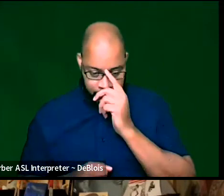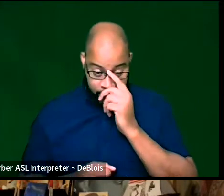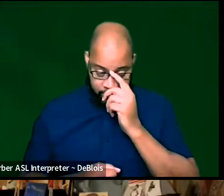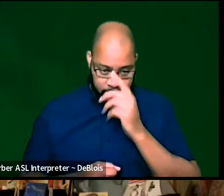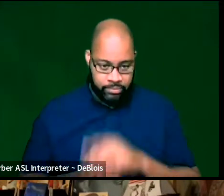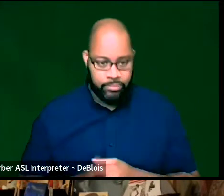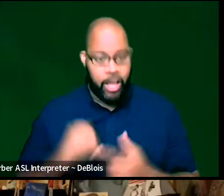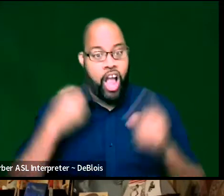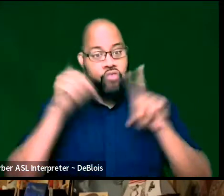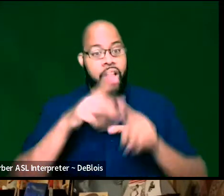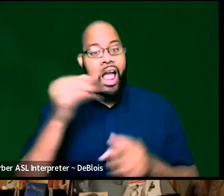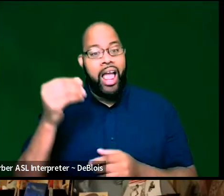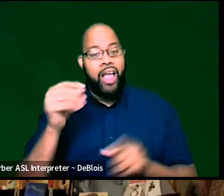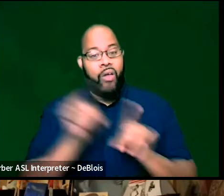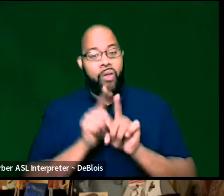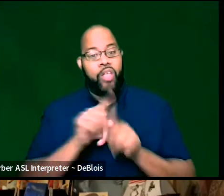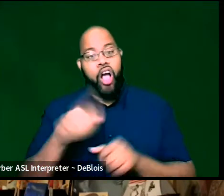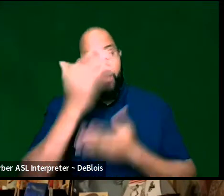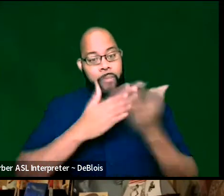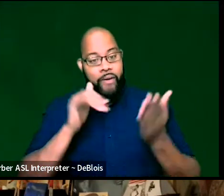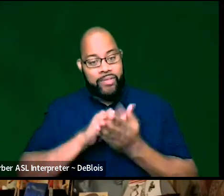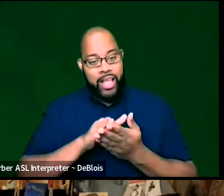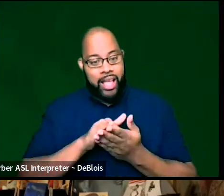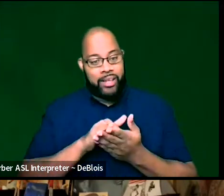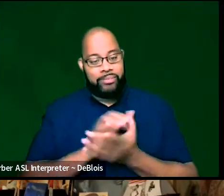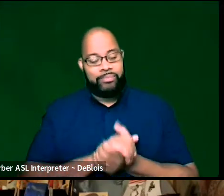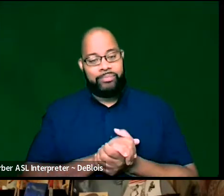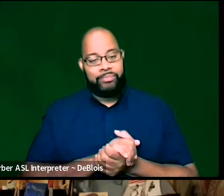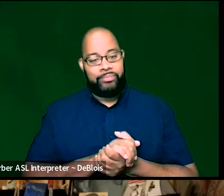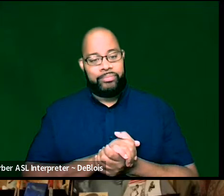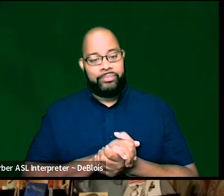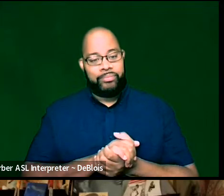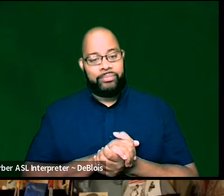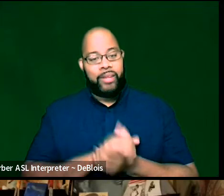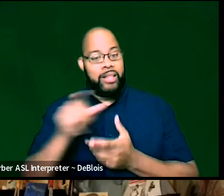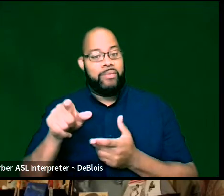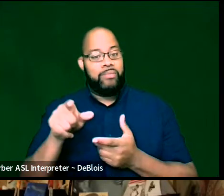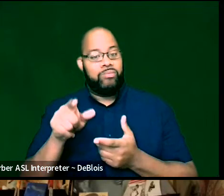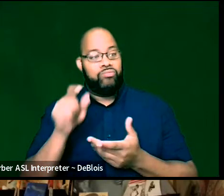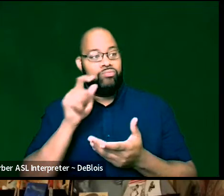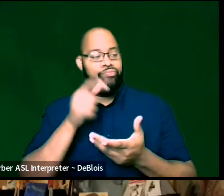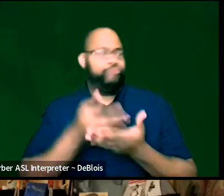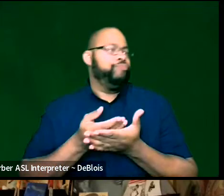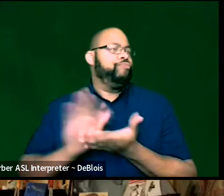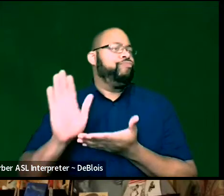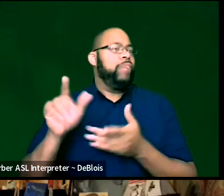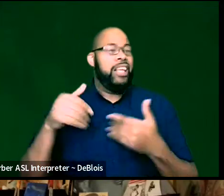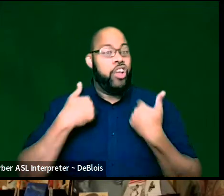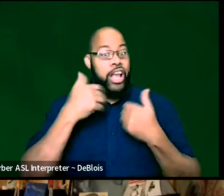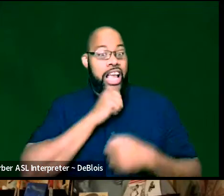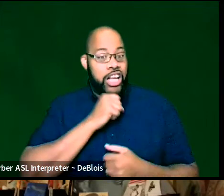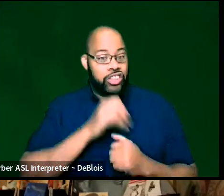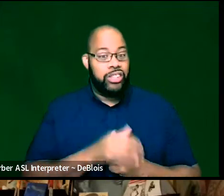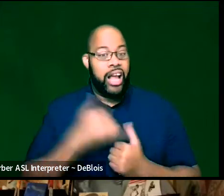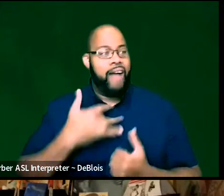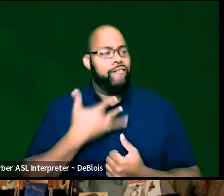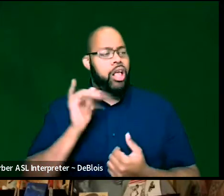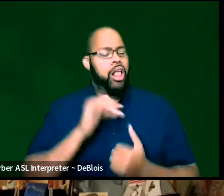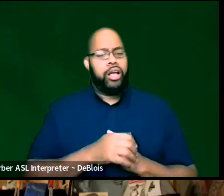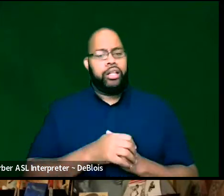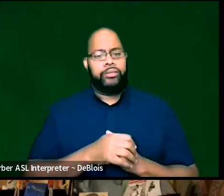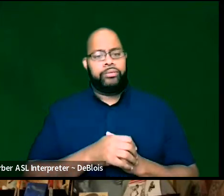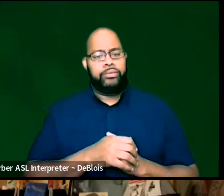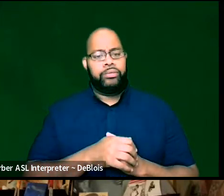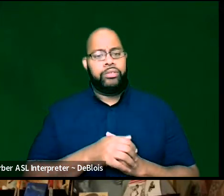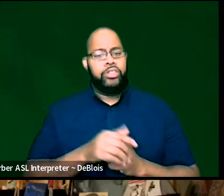Completely agree. And even another part of that flip side, right, is them being written off at such a young age. I feel like